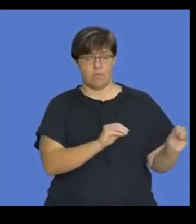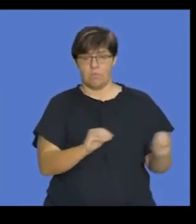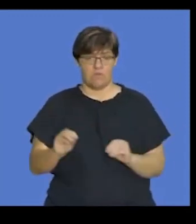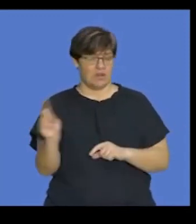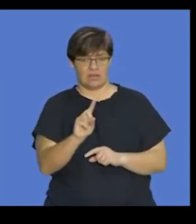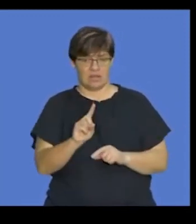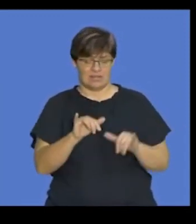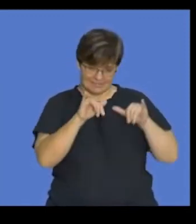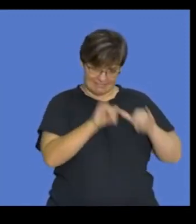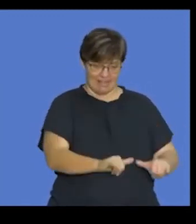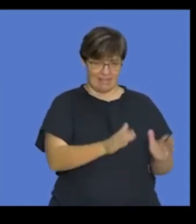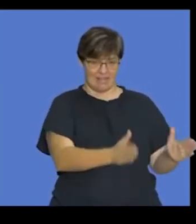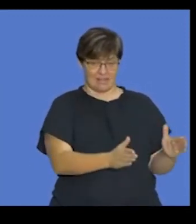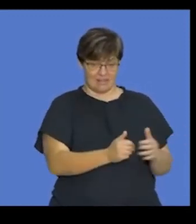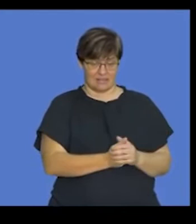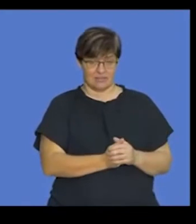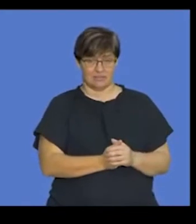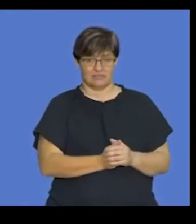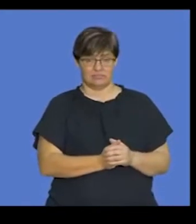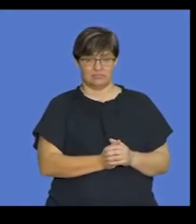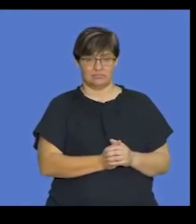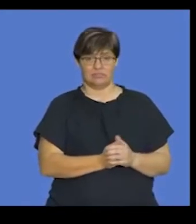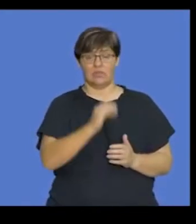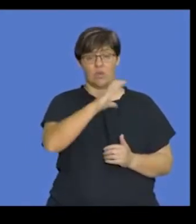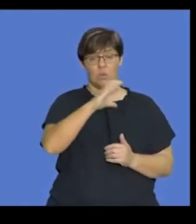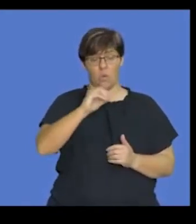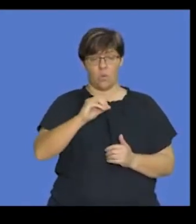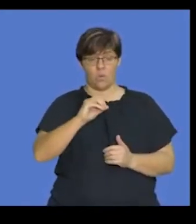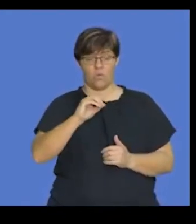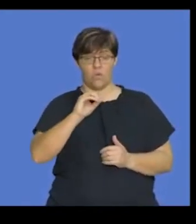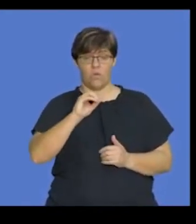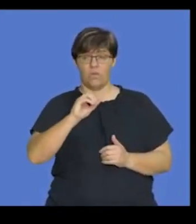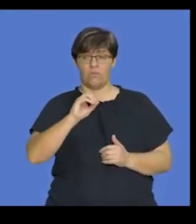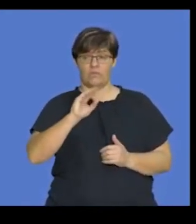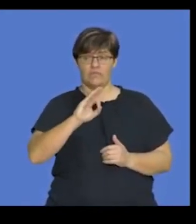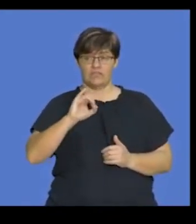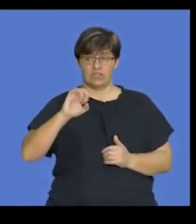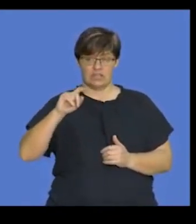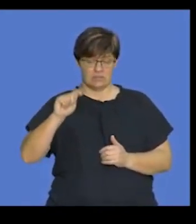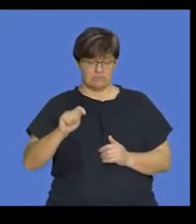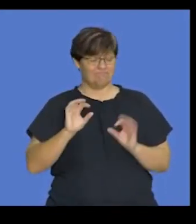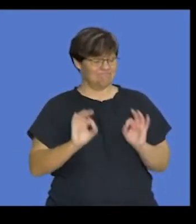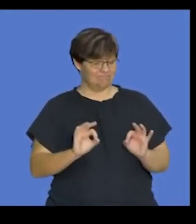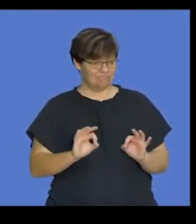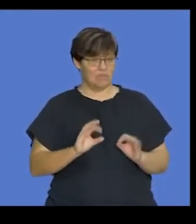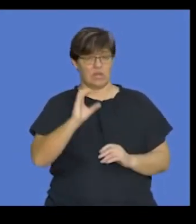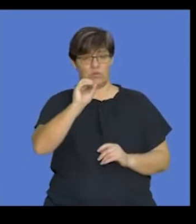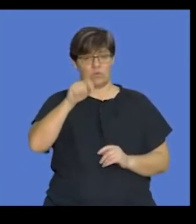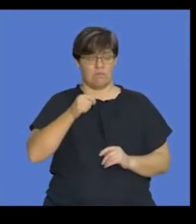friction. Coefficient of static friction, 0.4. They are giving